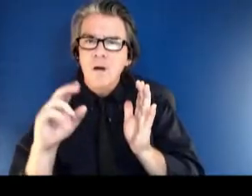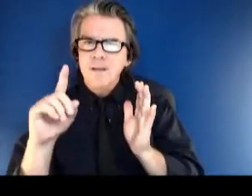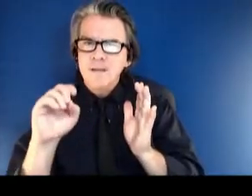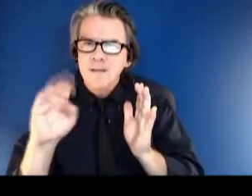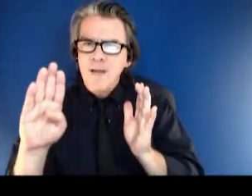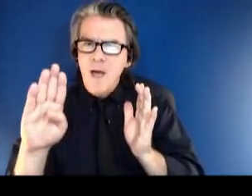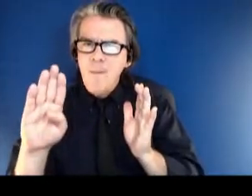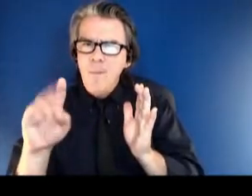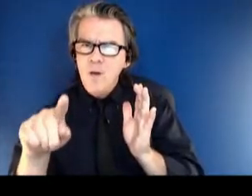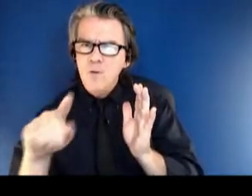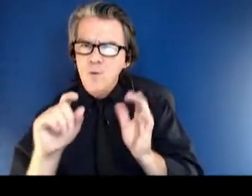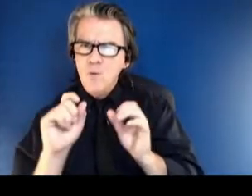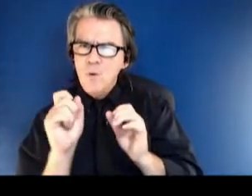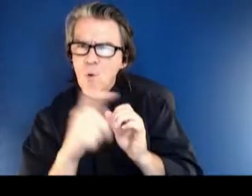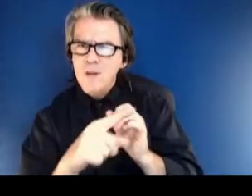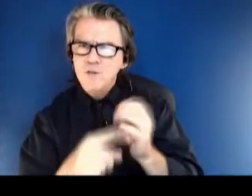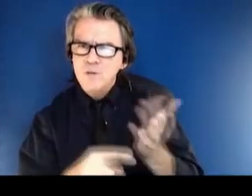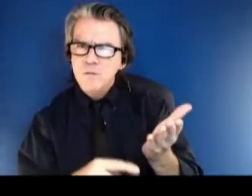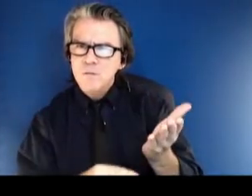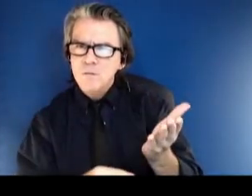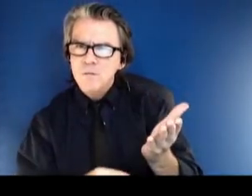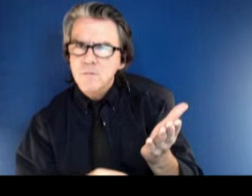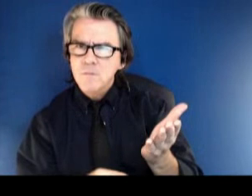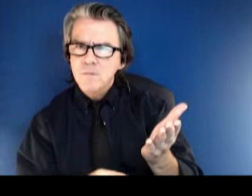that wrong. Deb, are you with us?